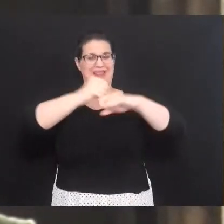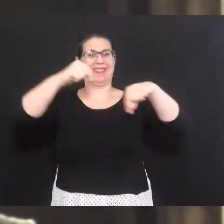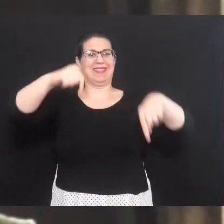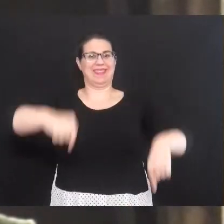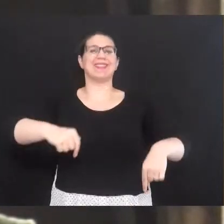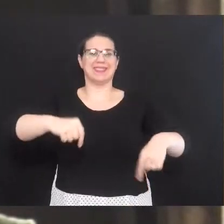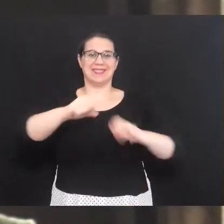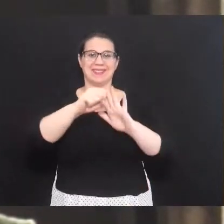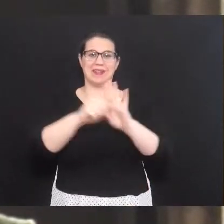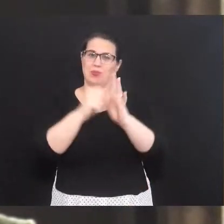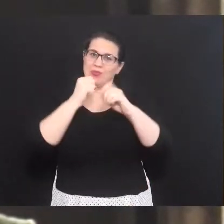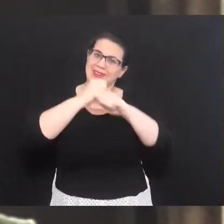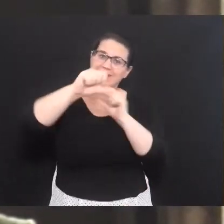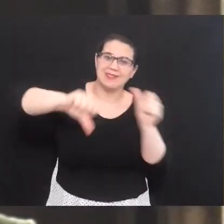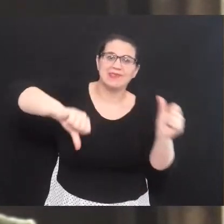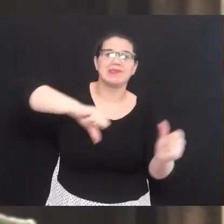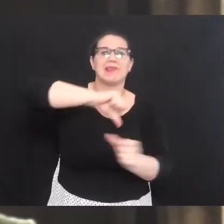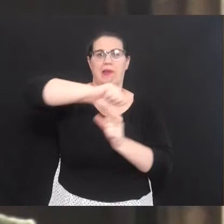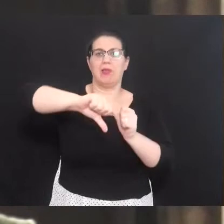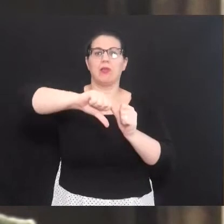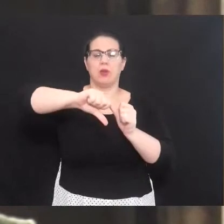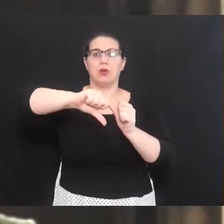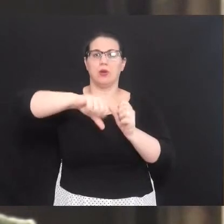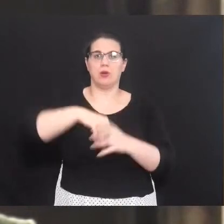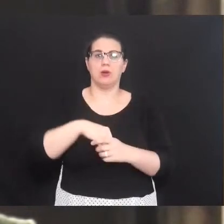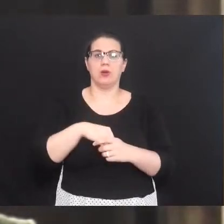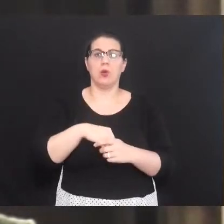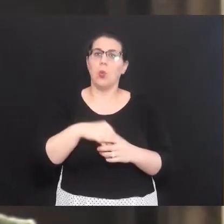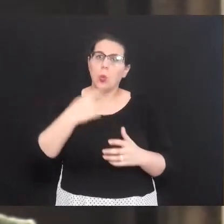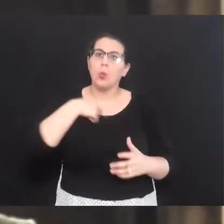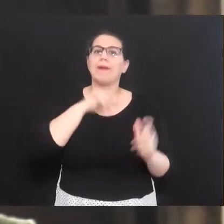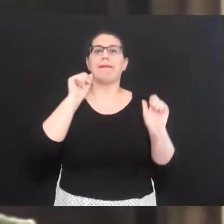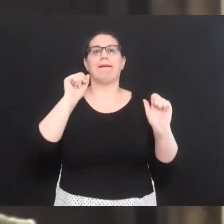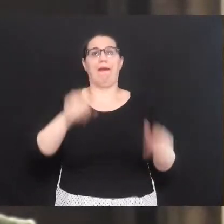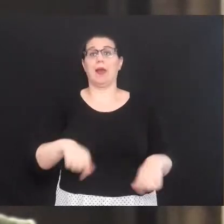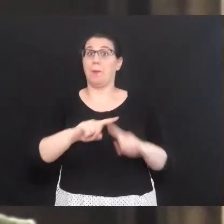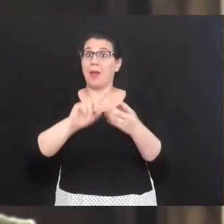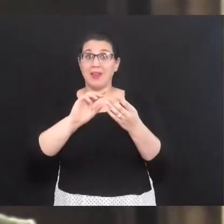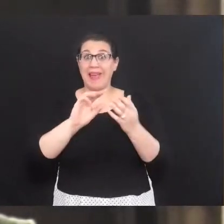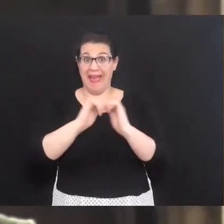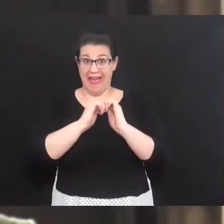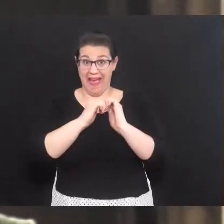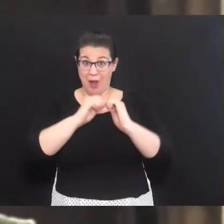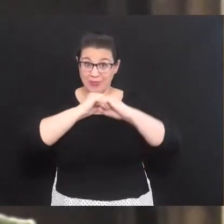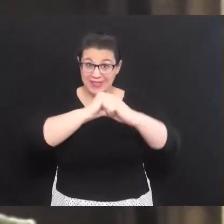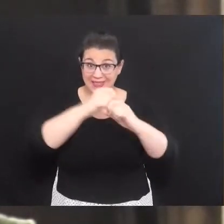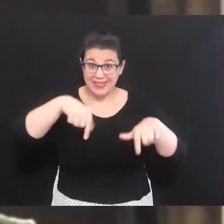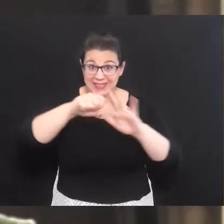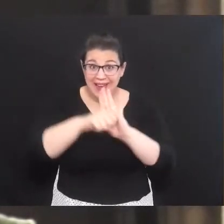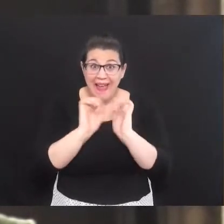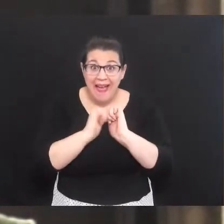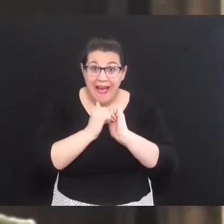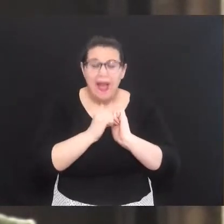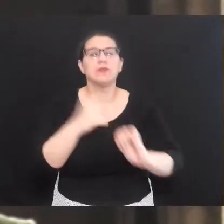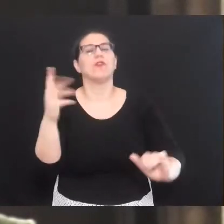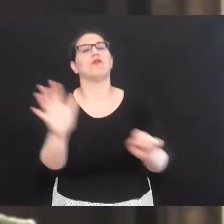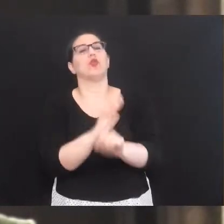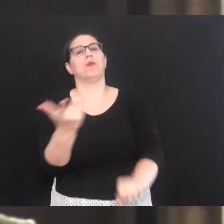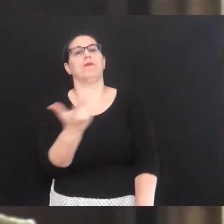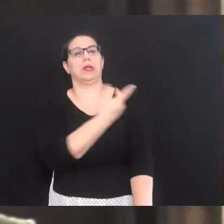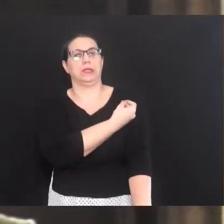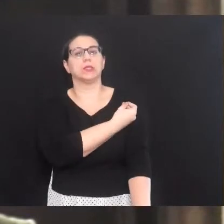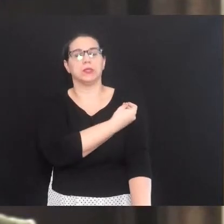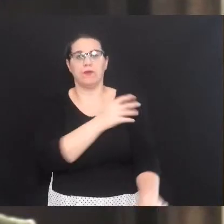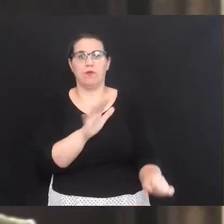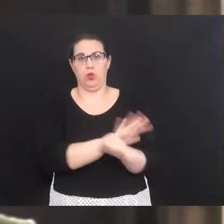together, we will make it through this as well. But full vaccination is the cornerstone, and we heavily encourage everybody, even